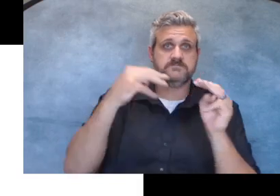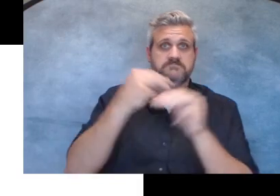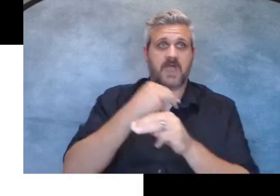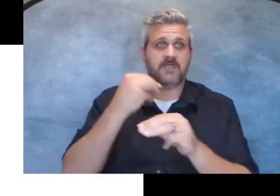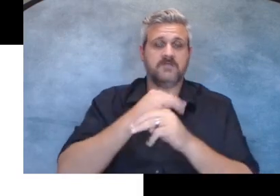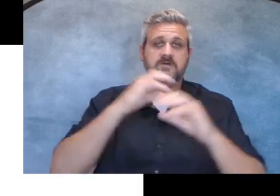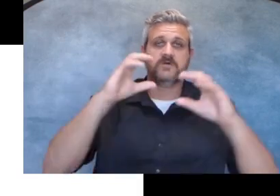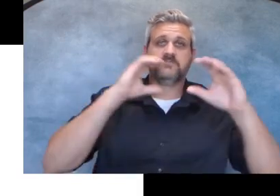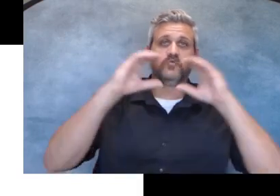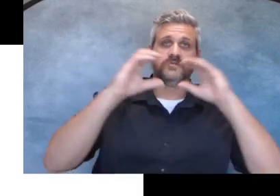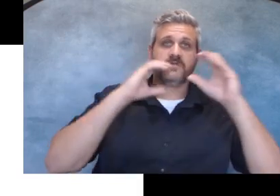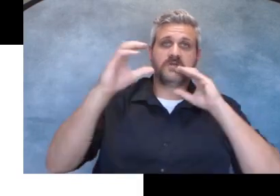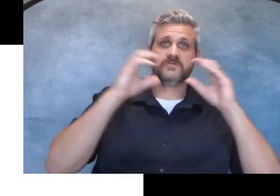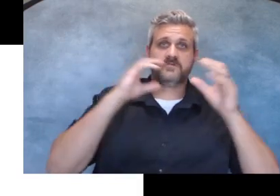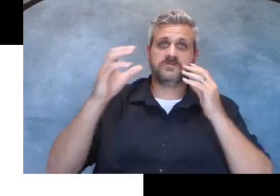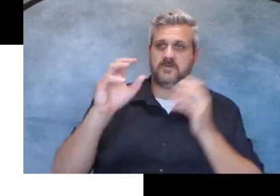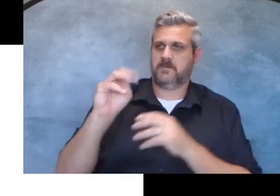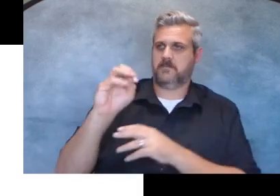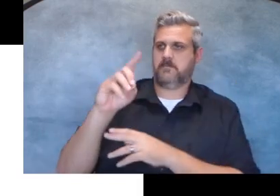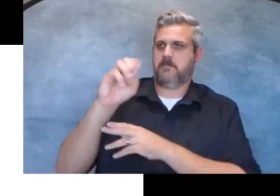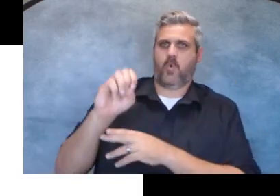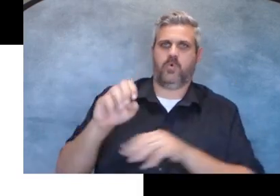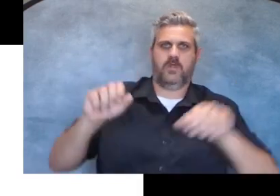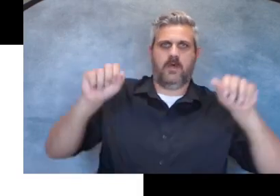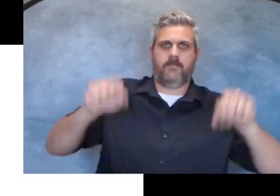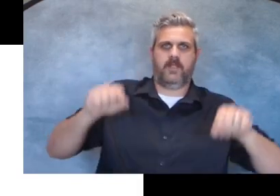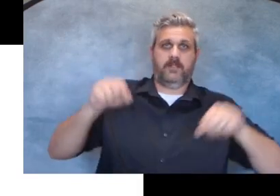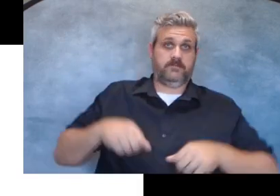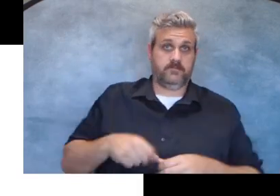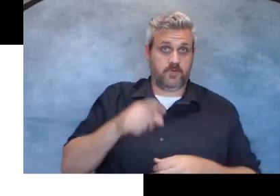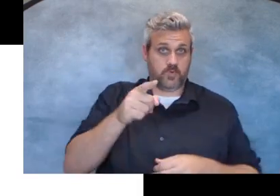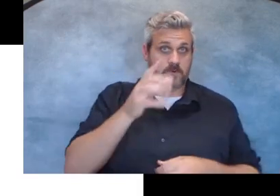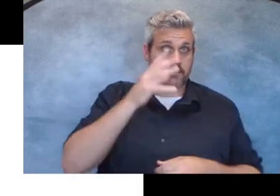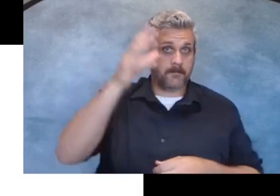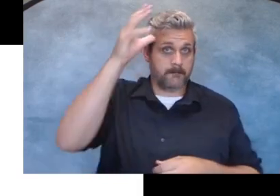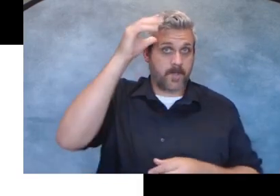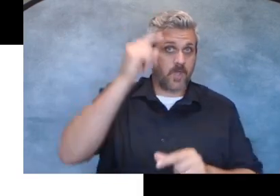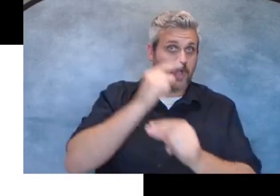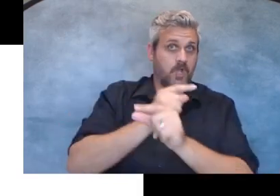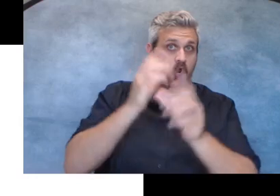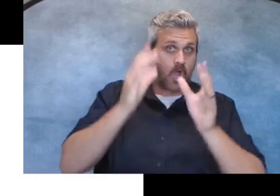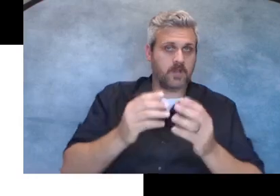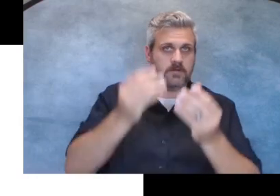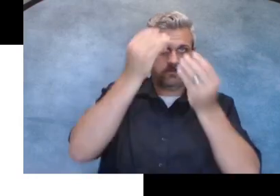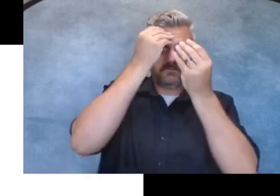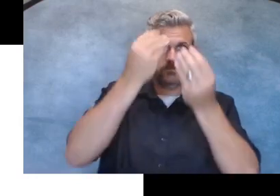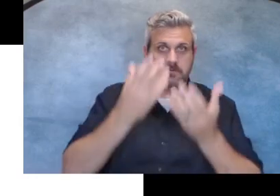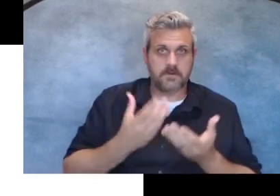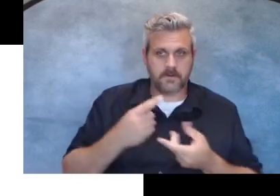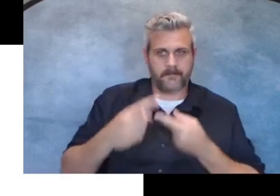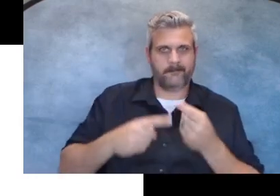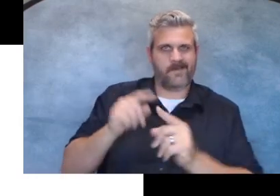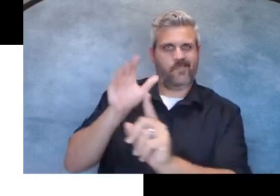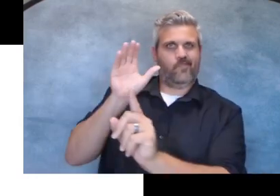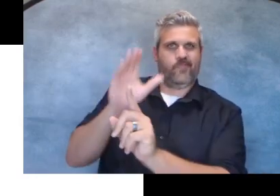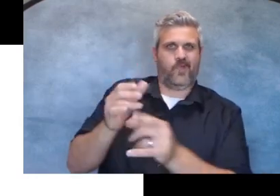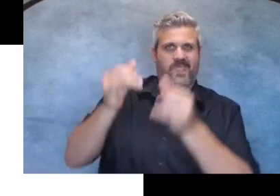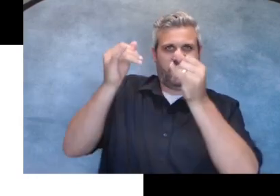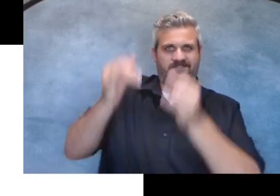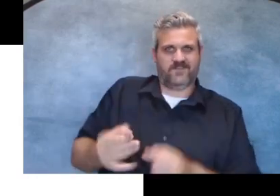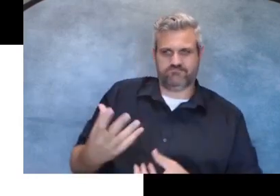math, communication, and motor abilities. As the parent or guardian, you will need to provide input on the student's